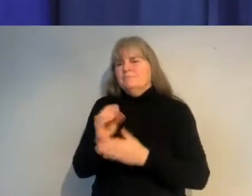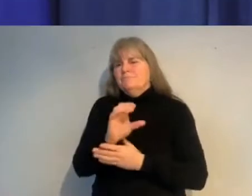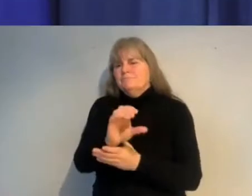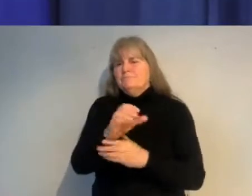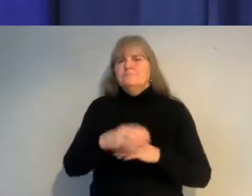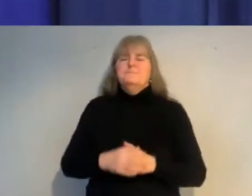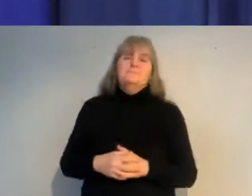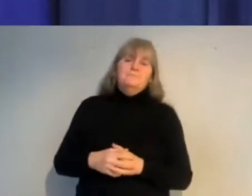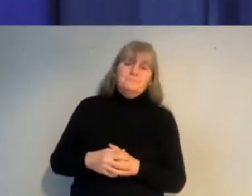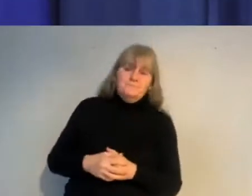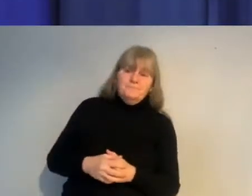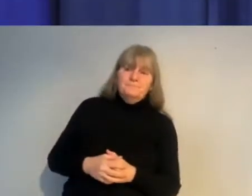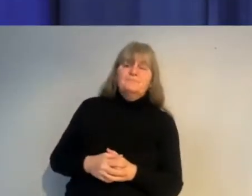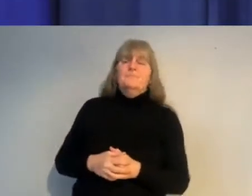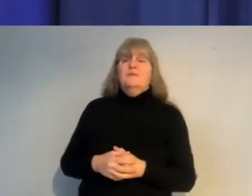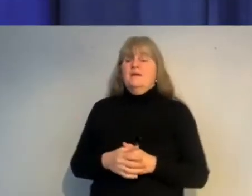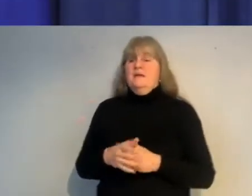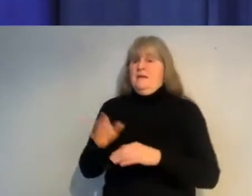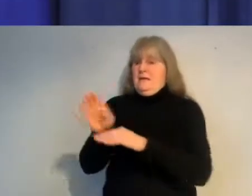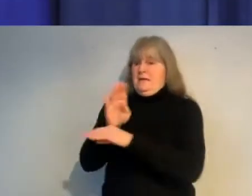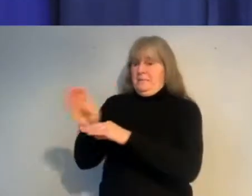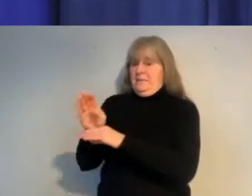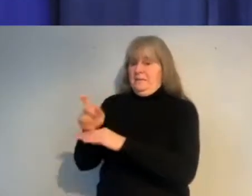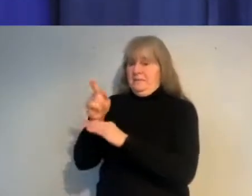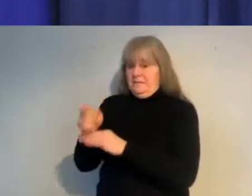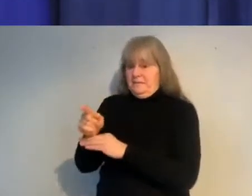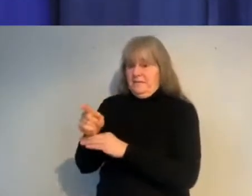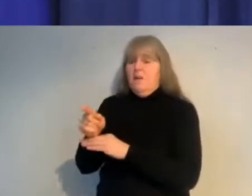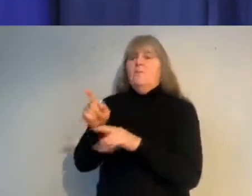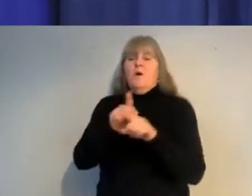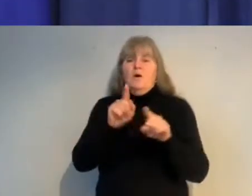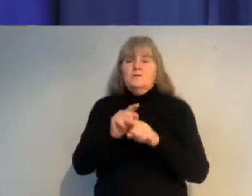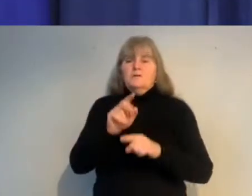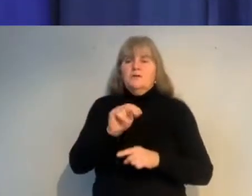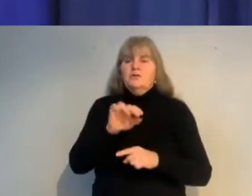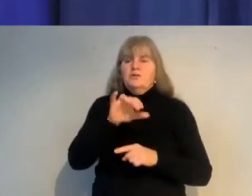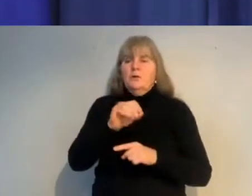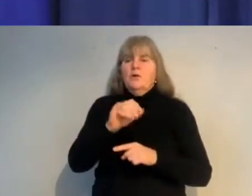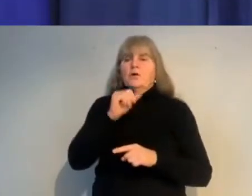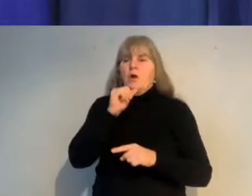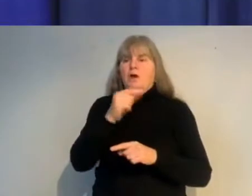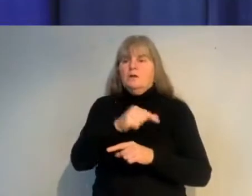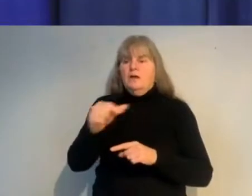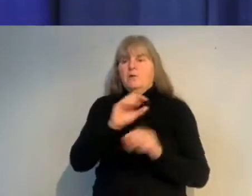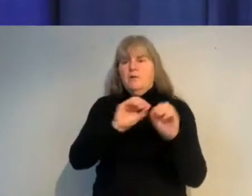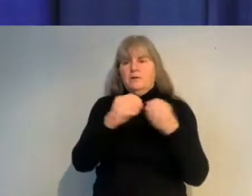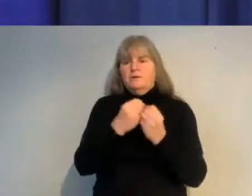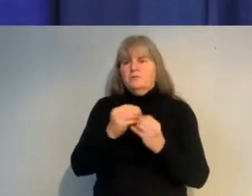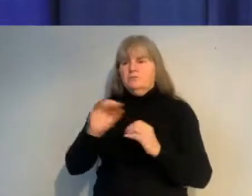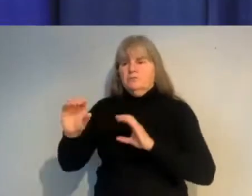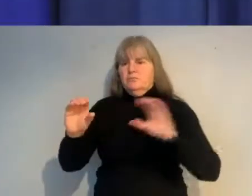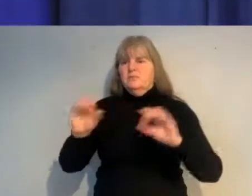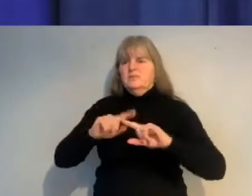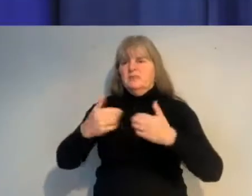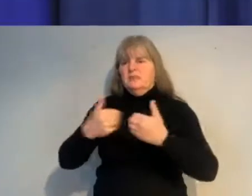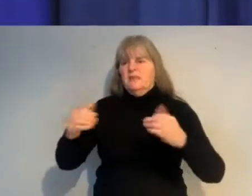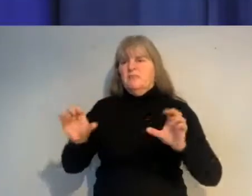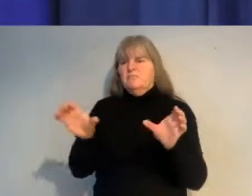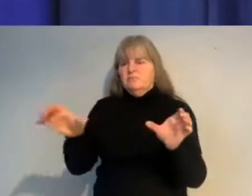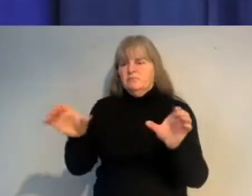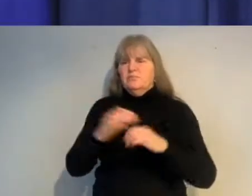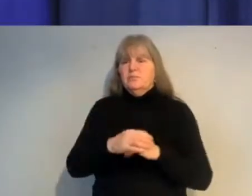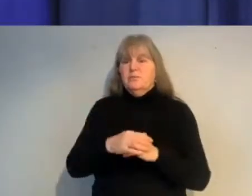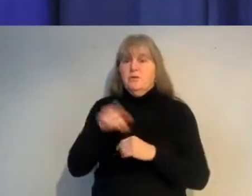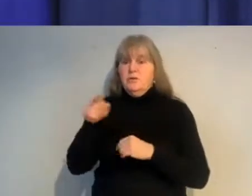for businesses. It also has another stream for NGOs. Yukon businesses and organizations can contact the Department of